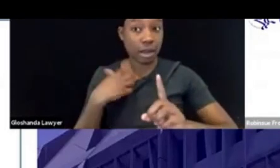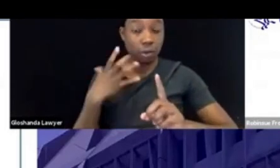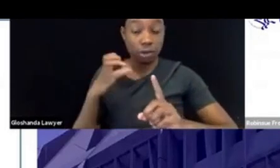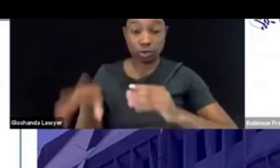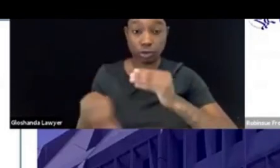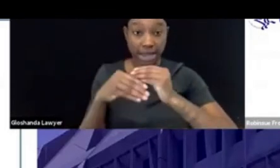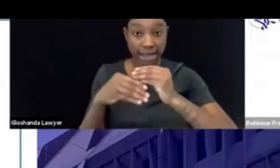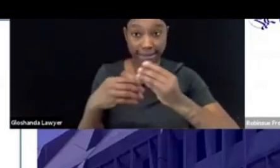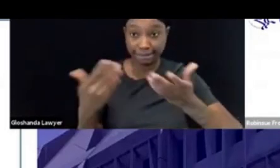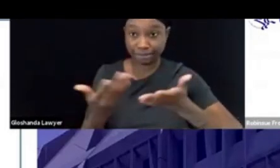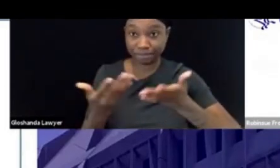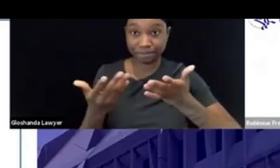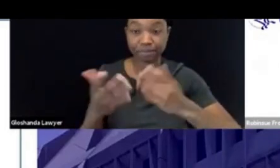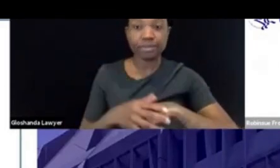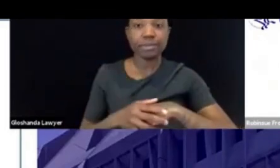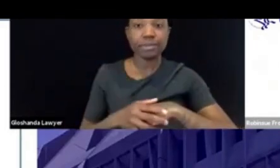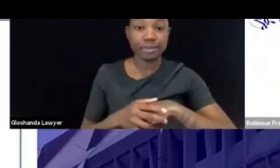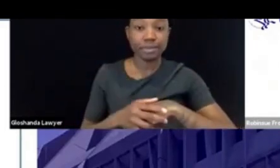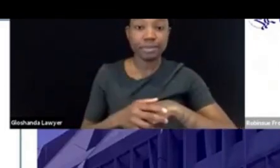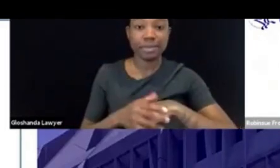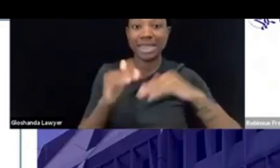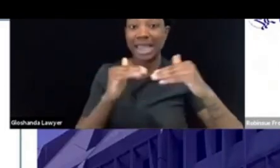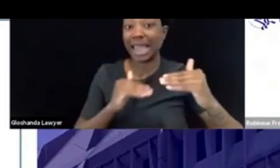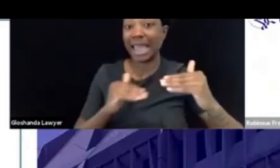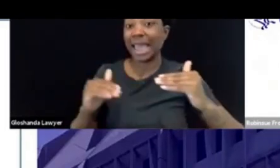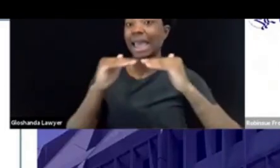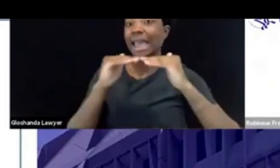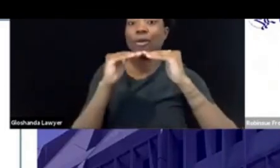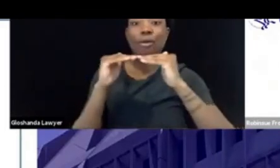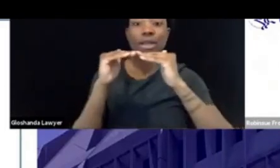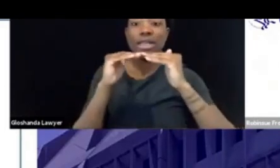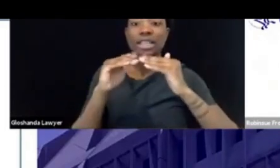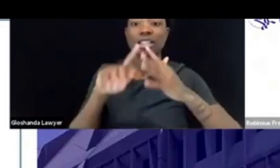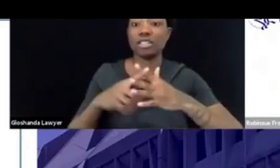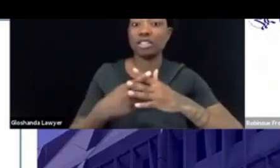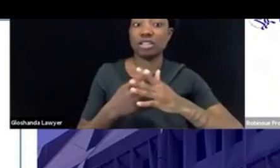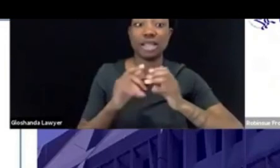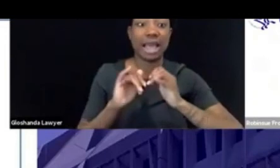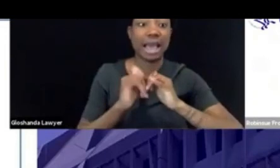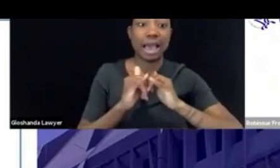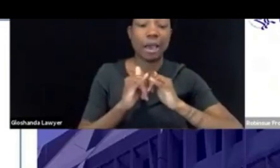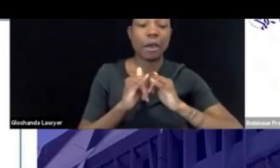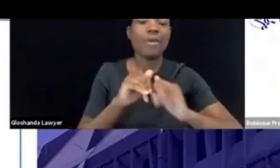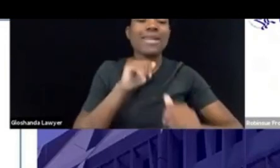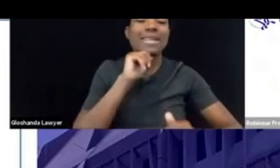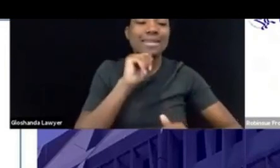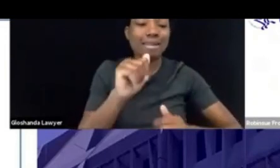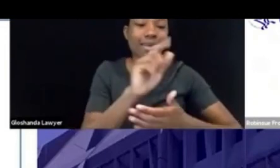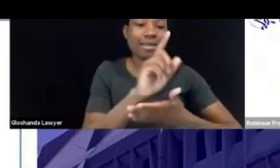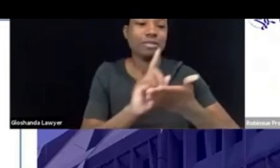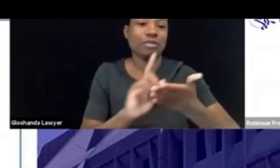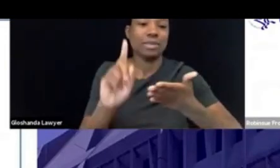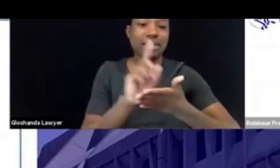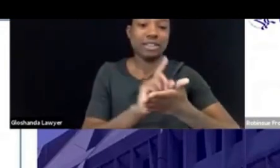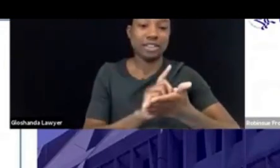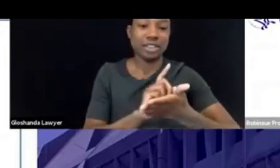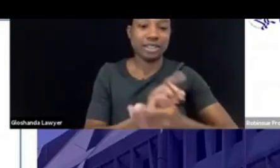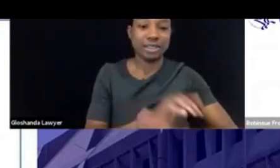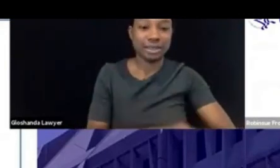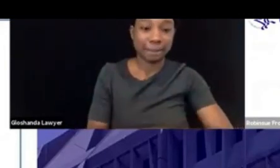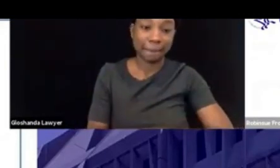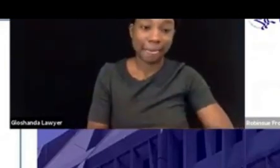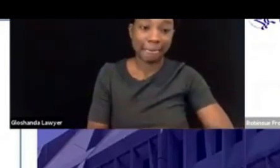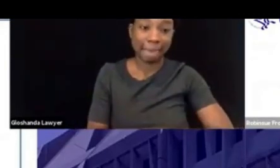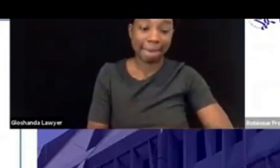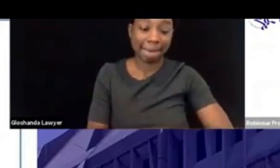that equity begins with non-discrimination. And